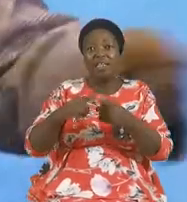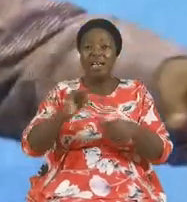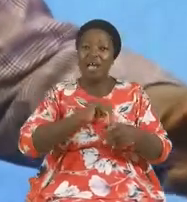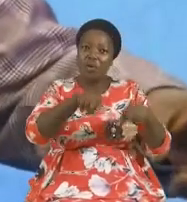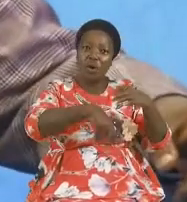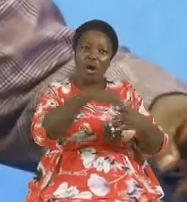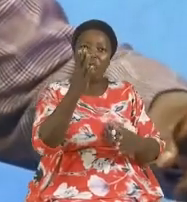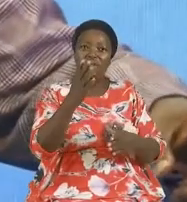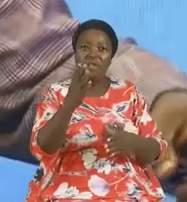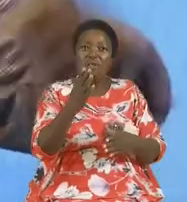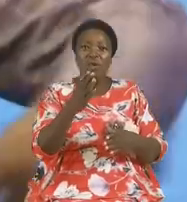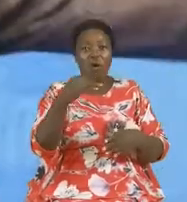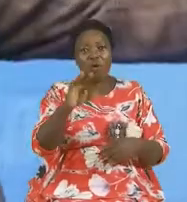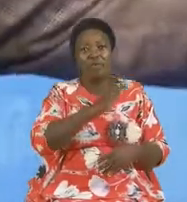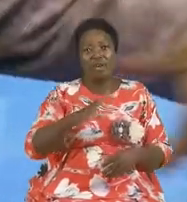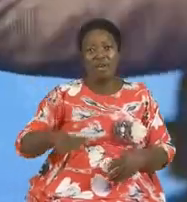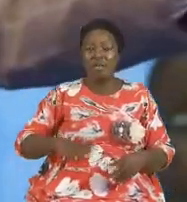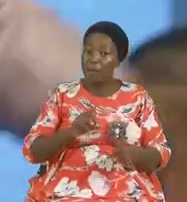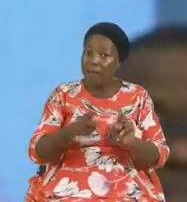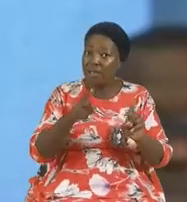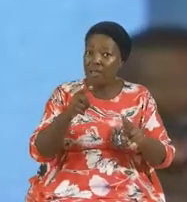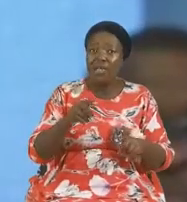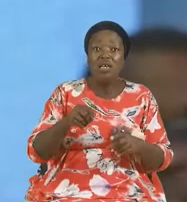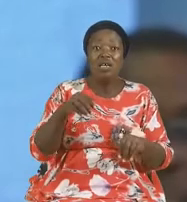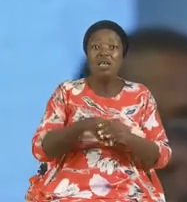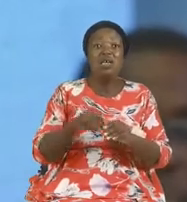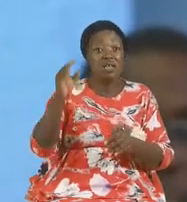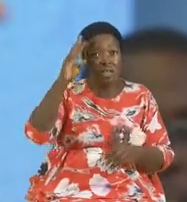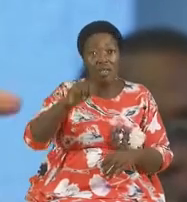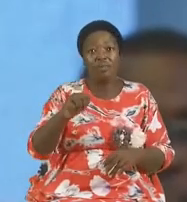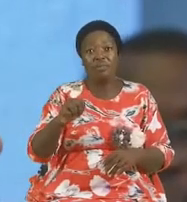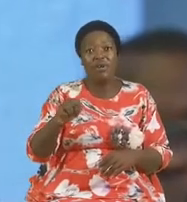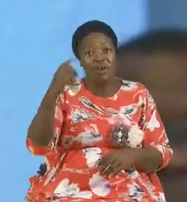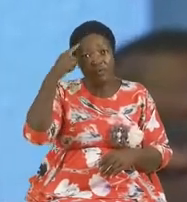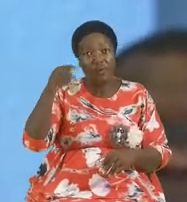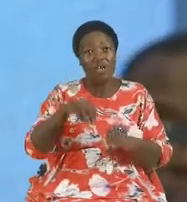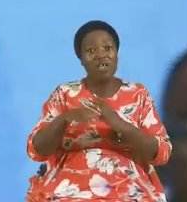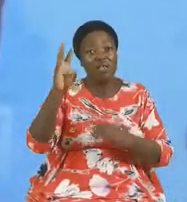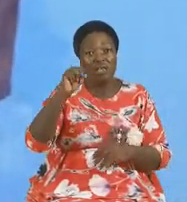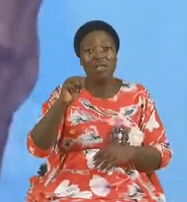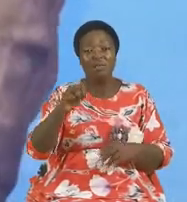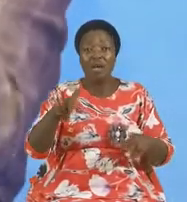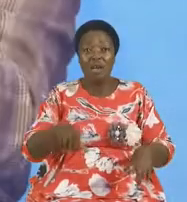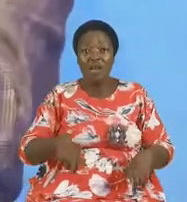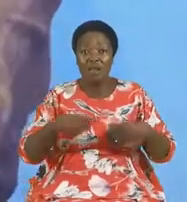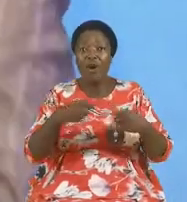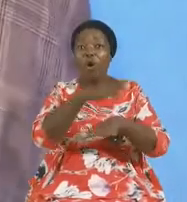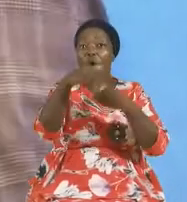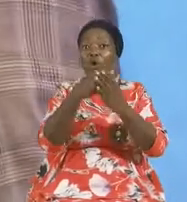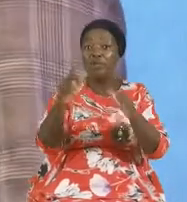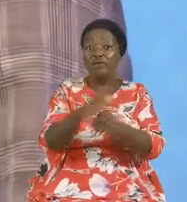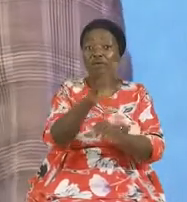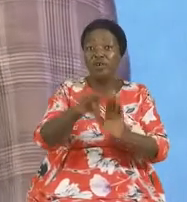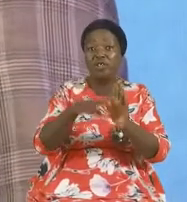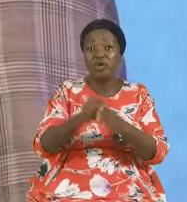to open in my heart, and then I go out of Christ, but in him, for in